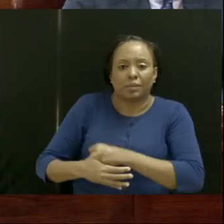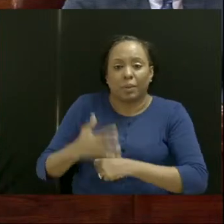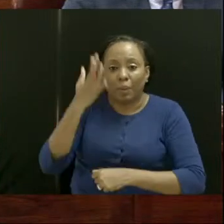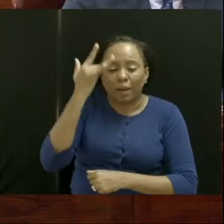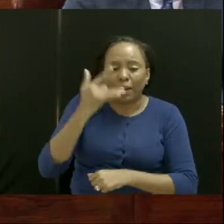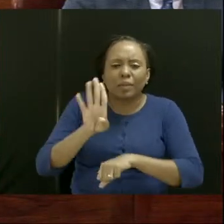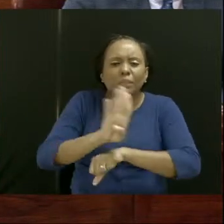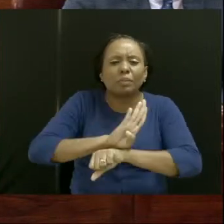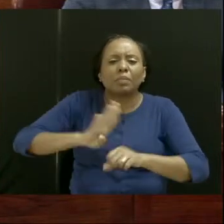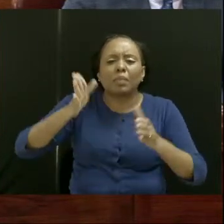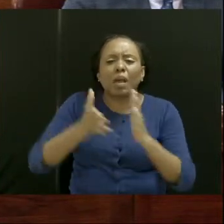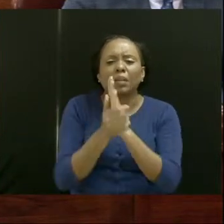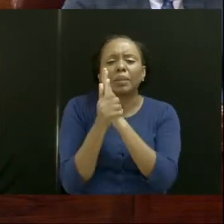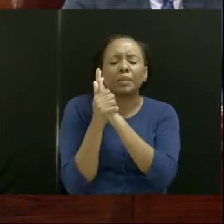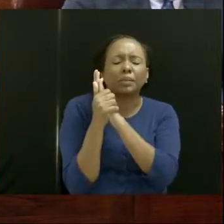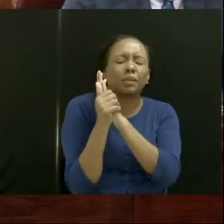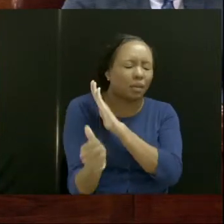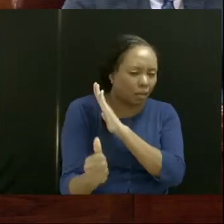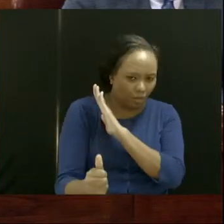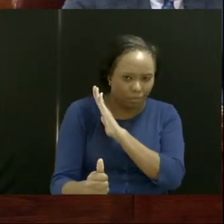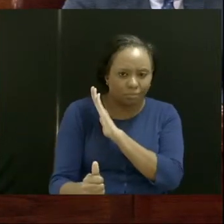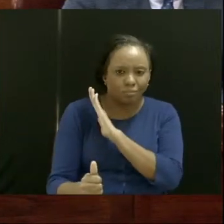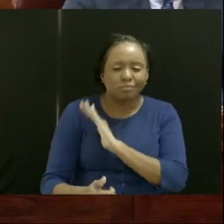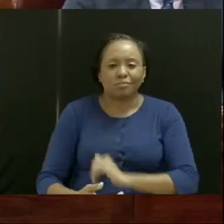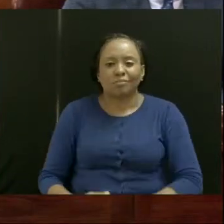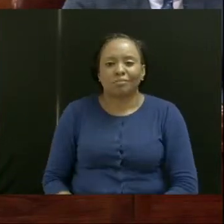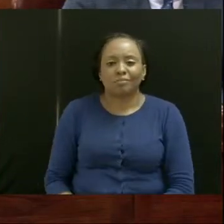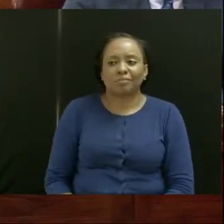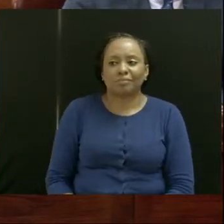Hey, Ministry of the Creative Economy,